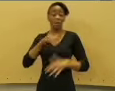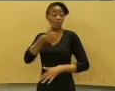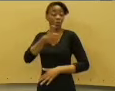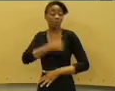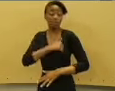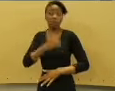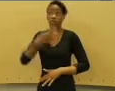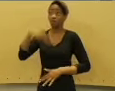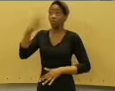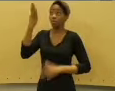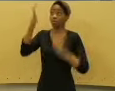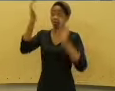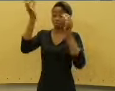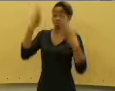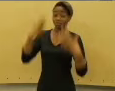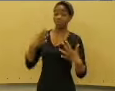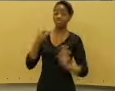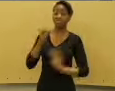bless.